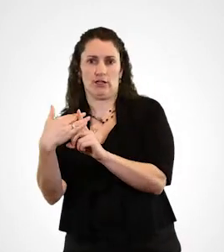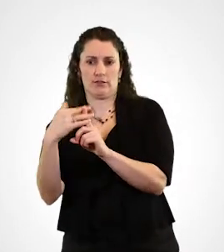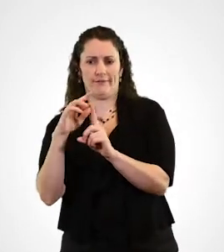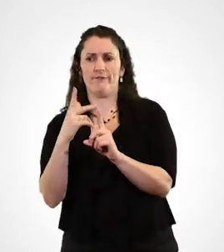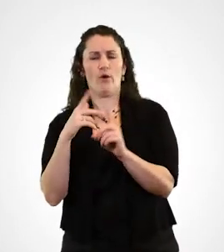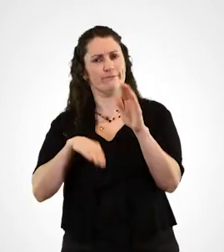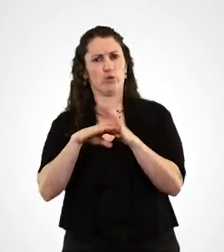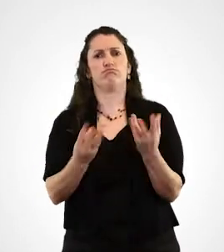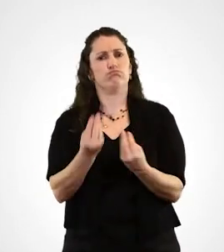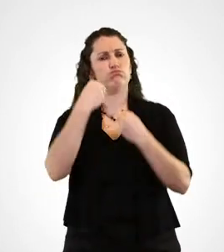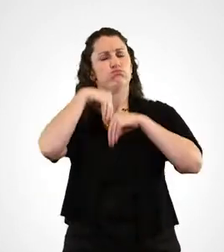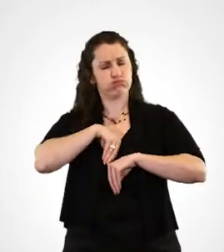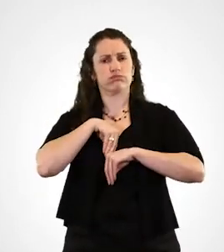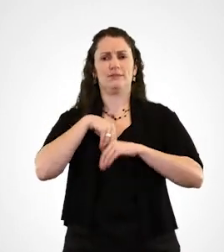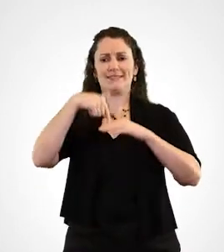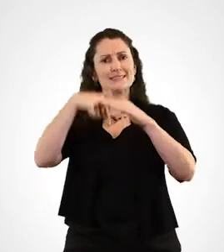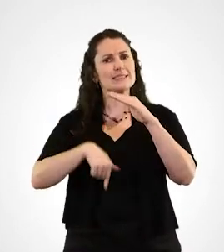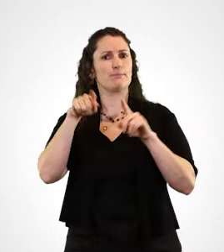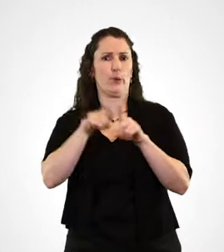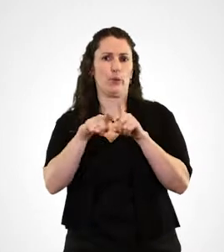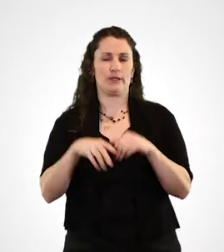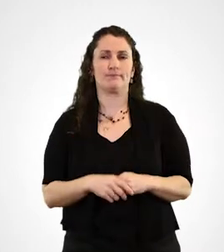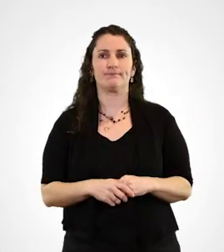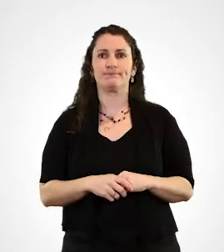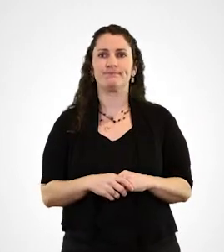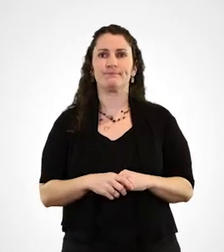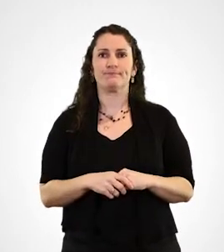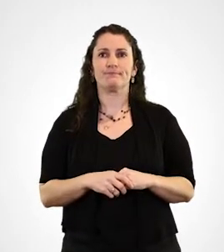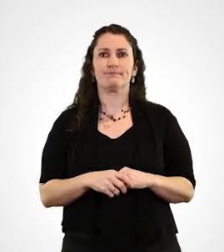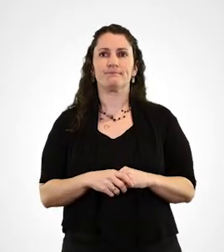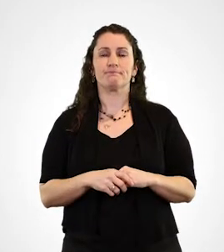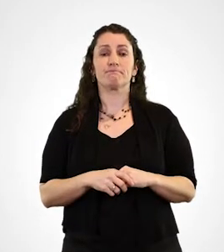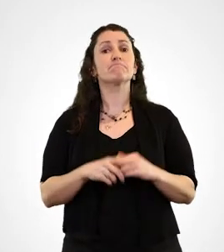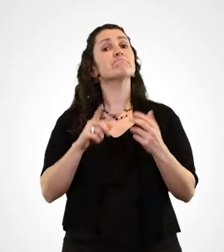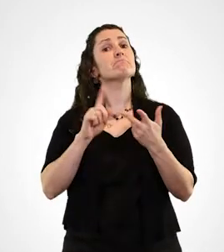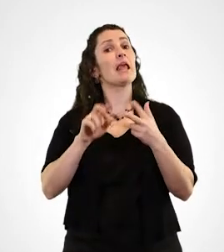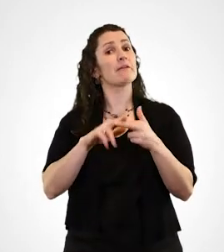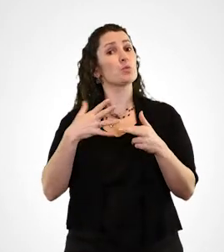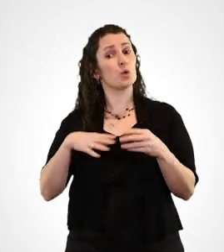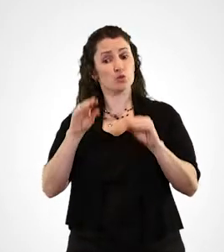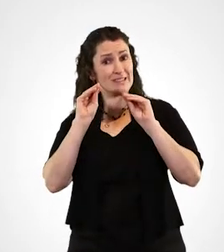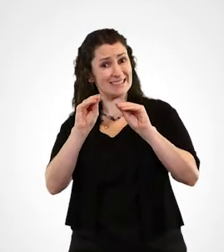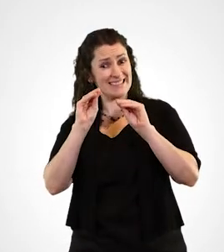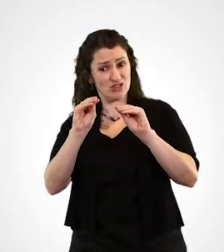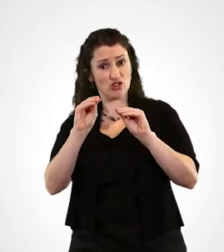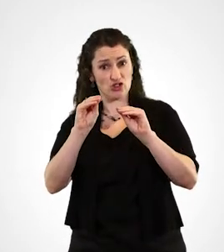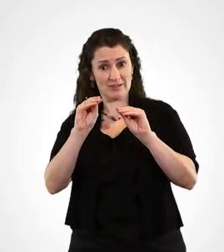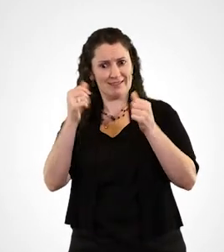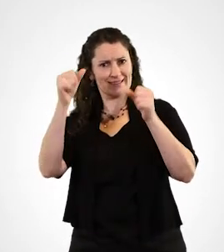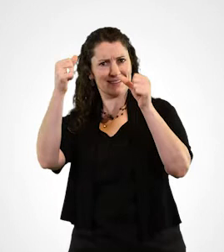for real vocabulary learning, for in-depth vocabulary learning. Successful teaching, we